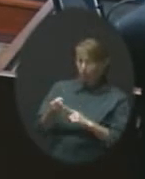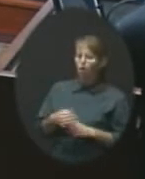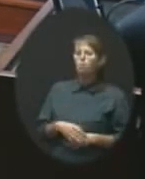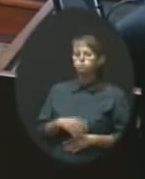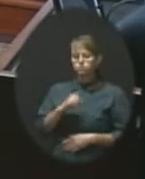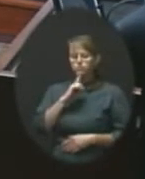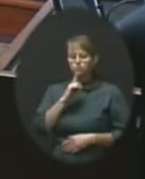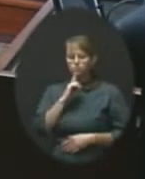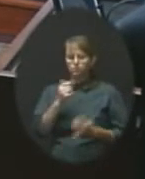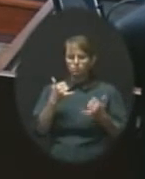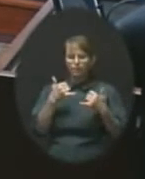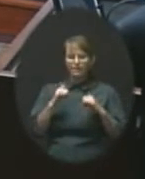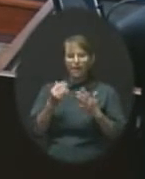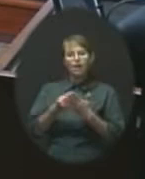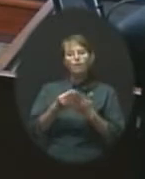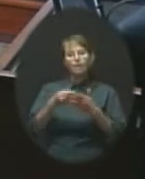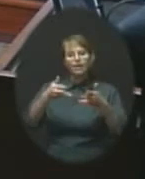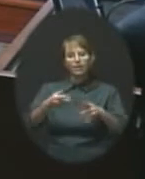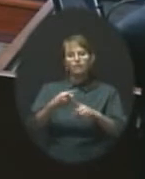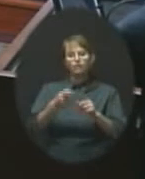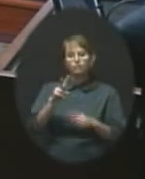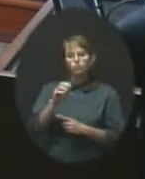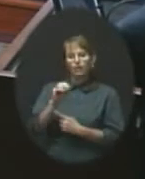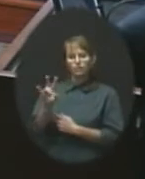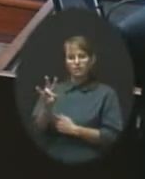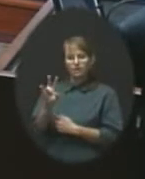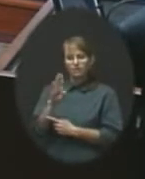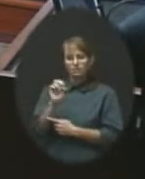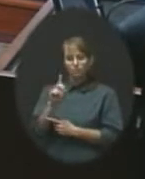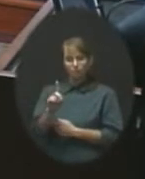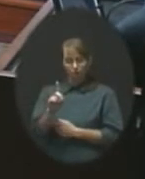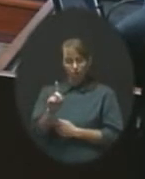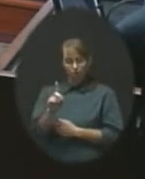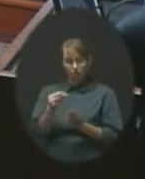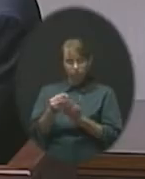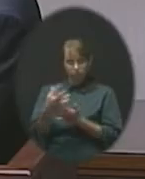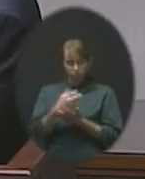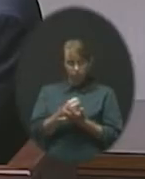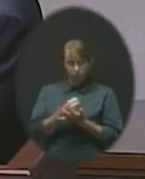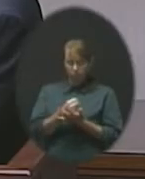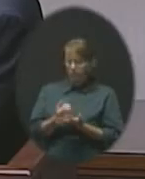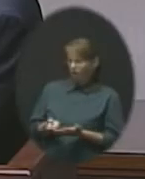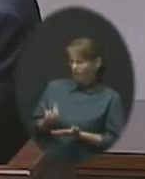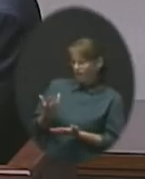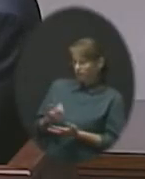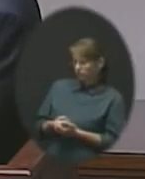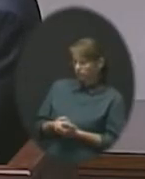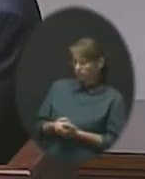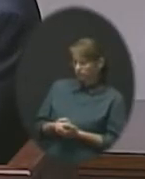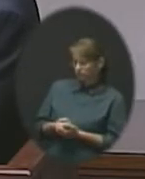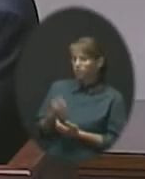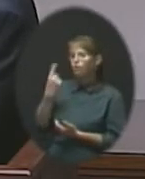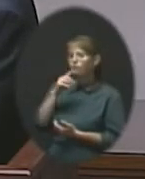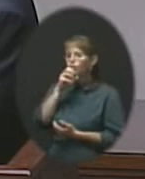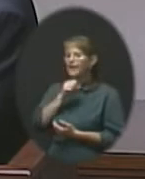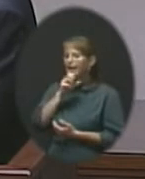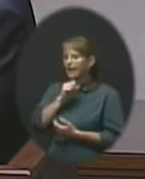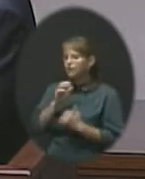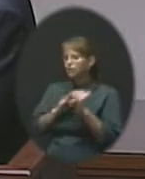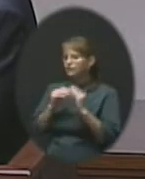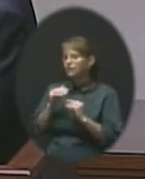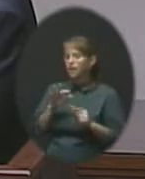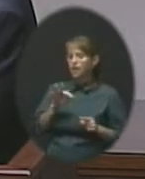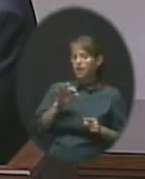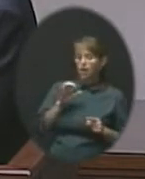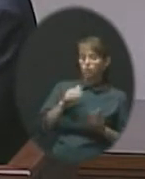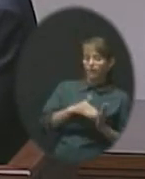have remaining funds in the 2007 bond in aging facilities. How much? I'd like Mr.